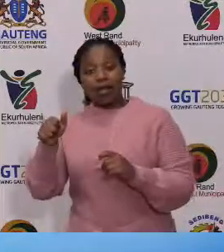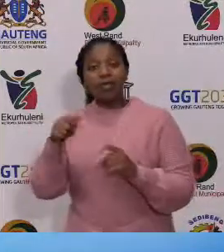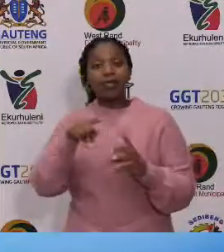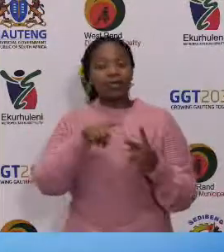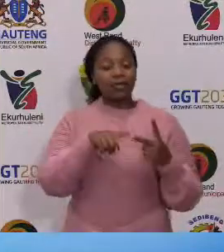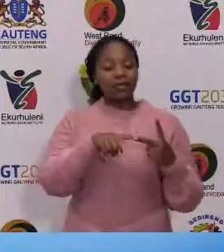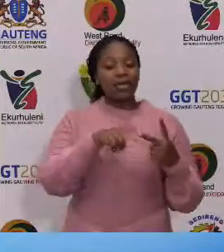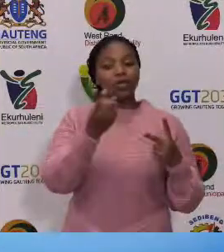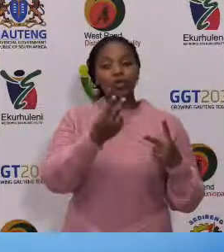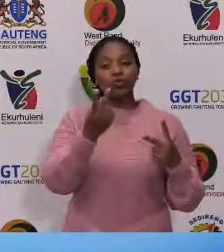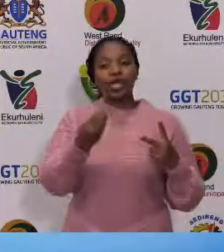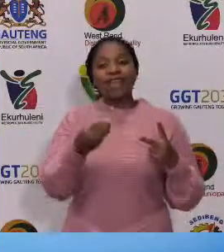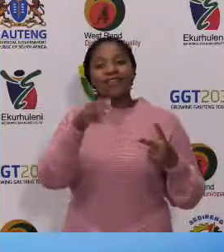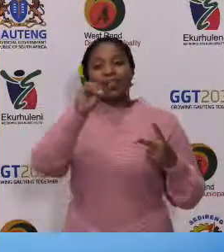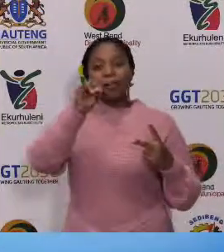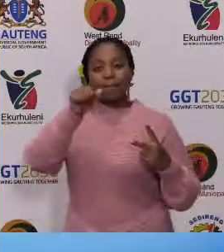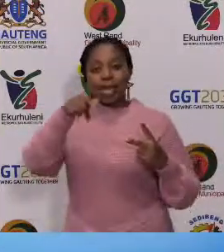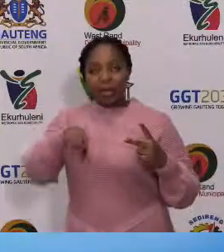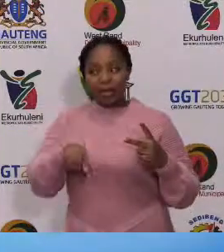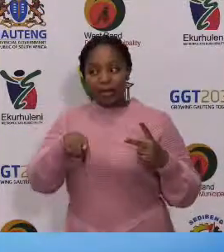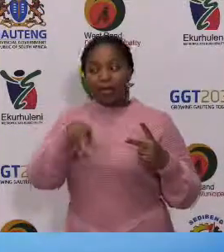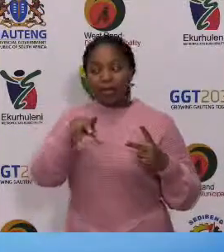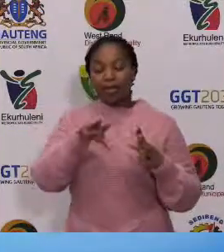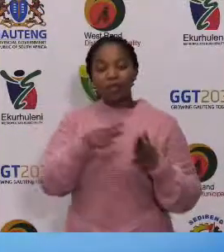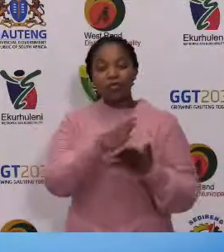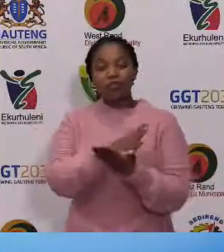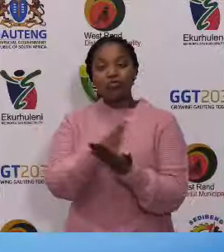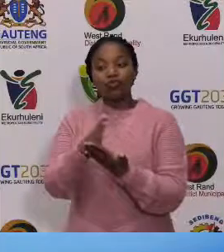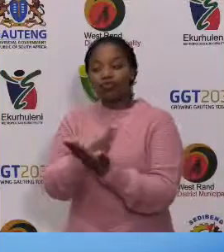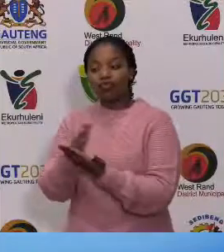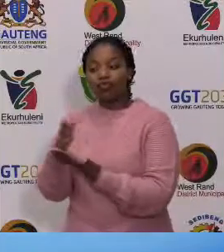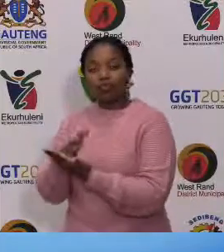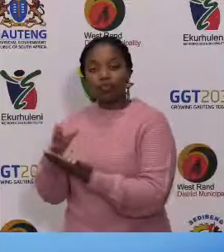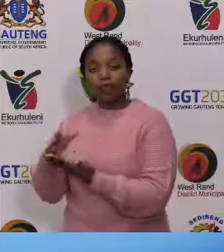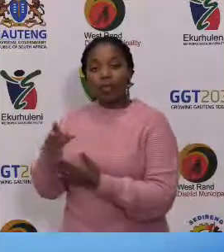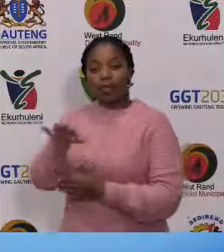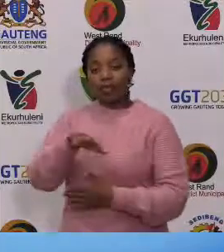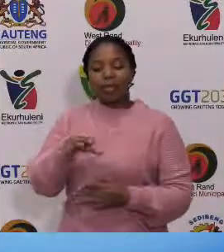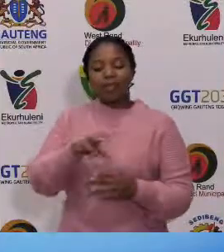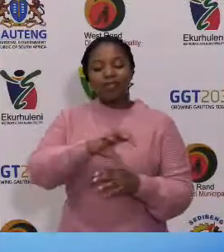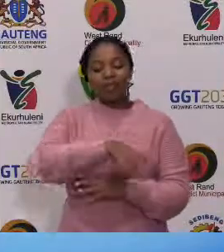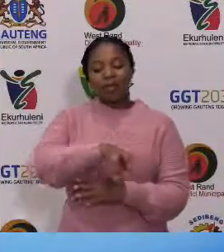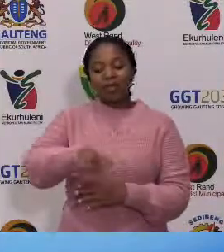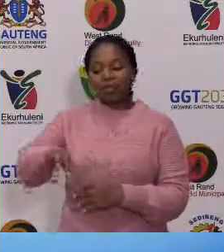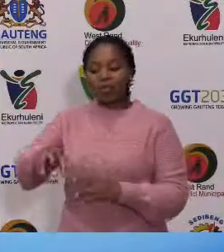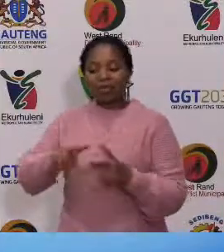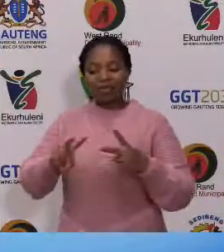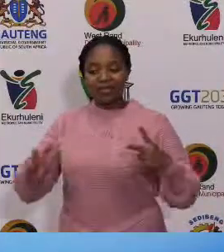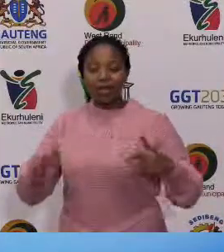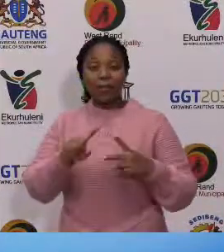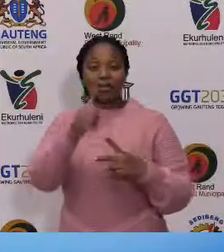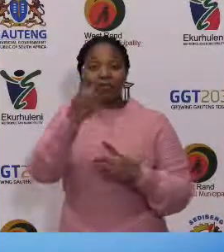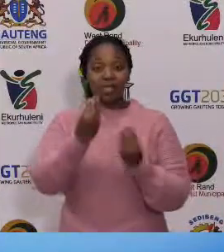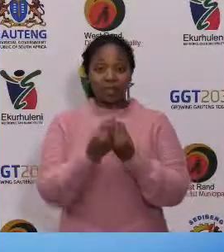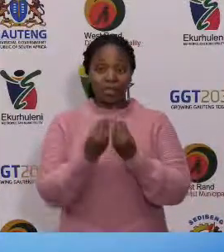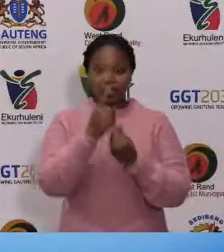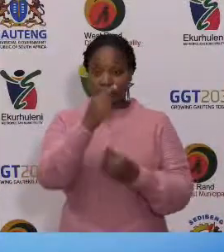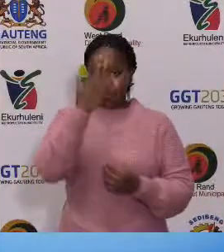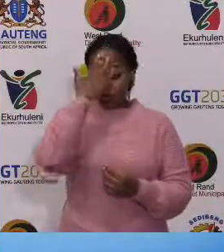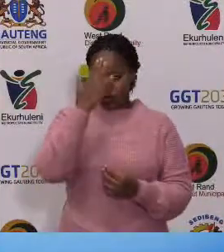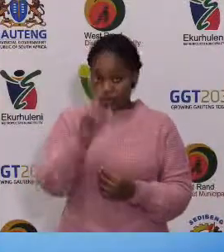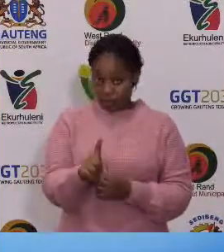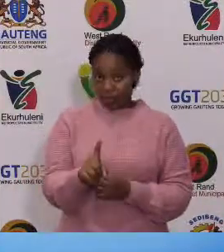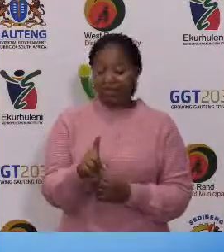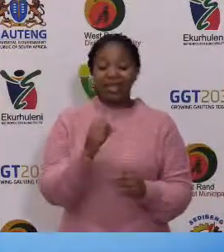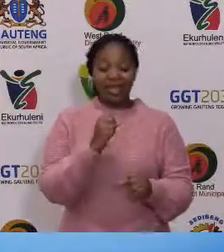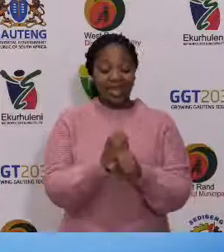interactive map of the distribution of risk indexes for different provinces. So the first thing to notice is that the Gauteng province